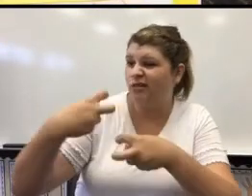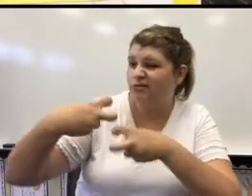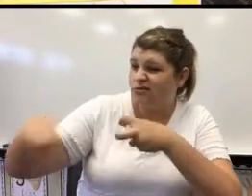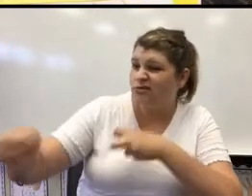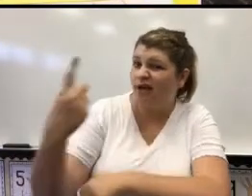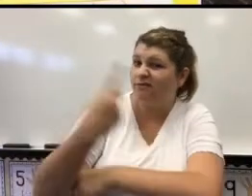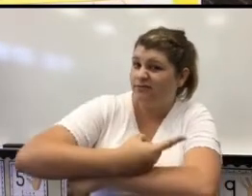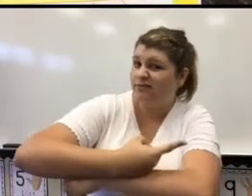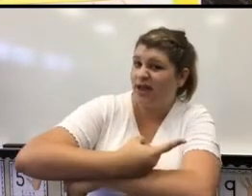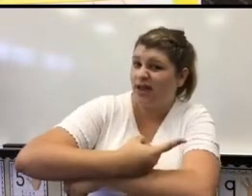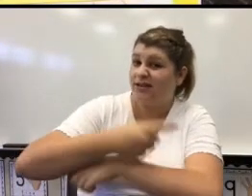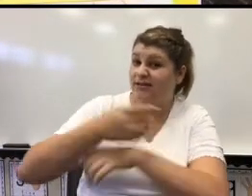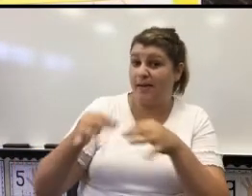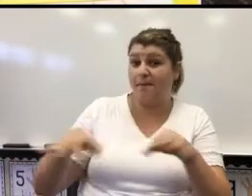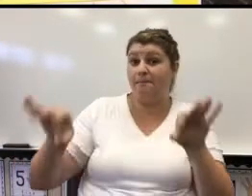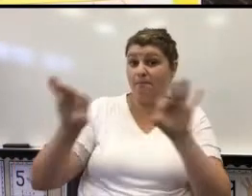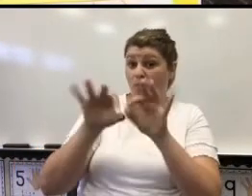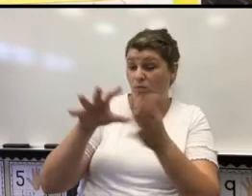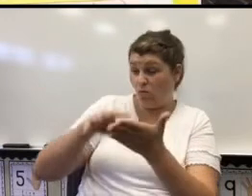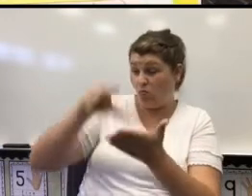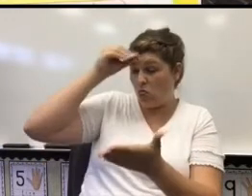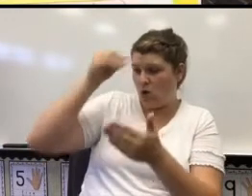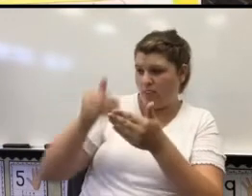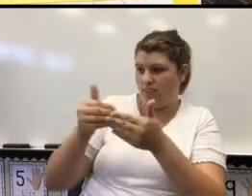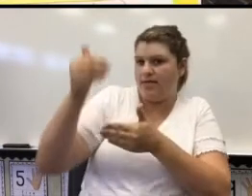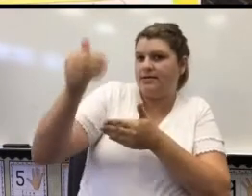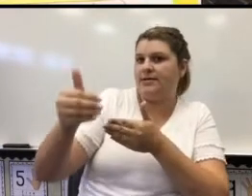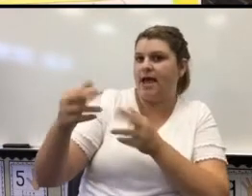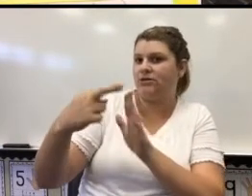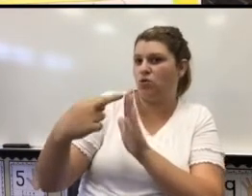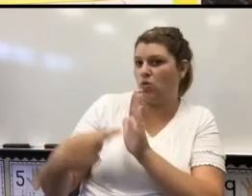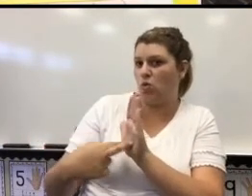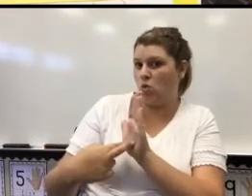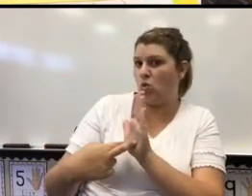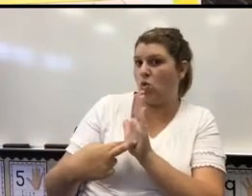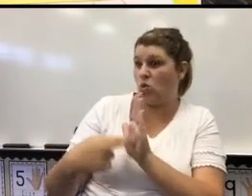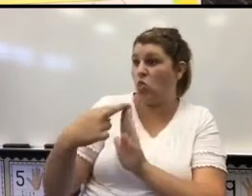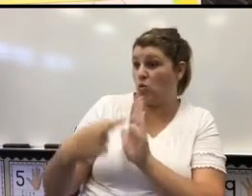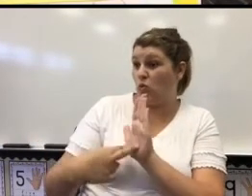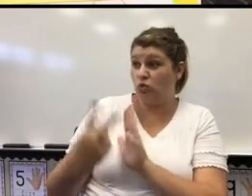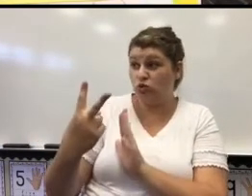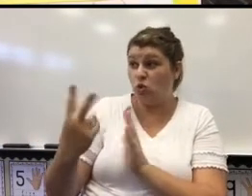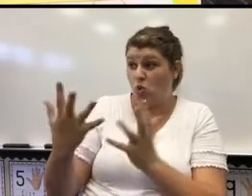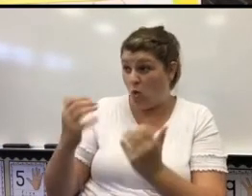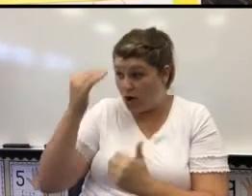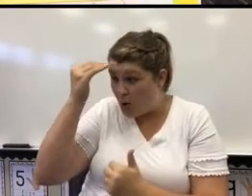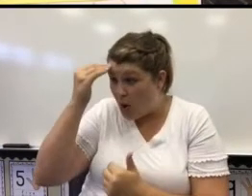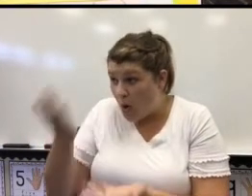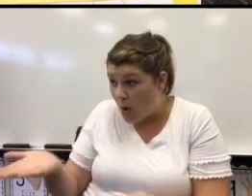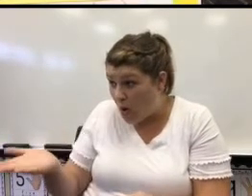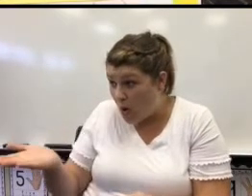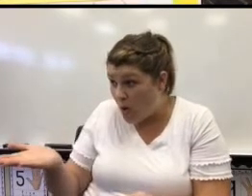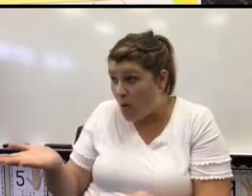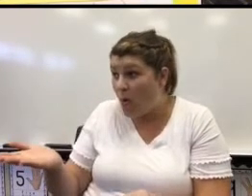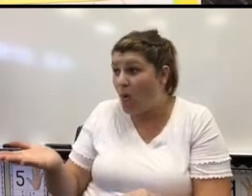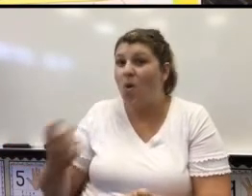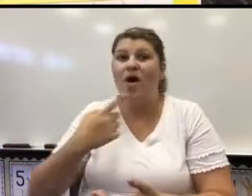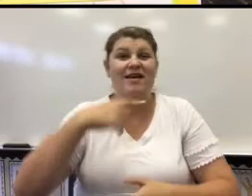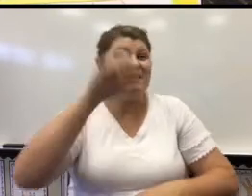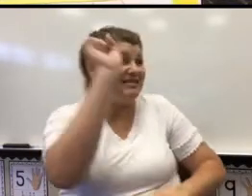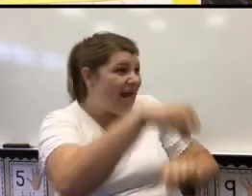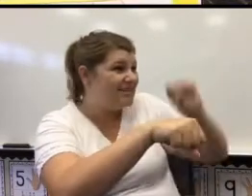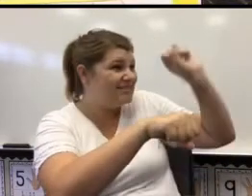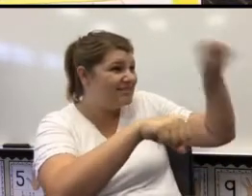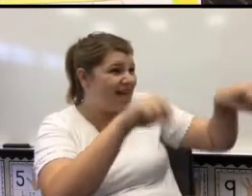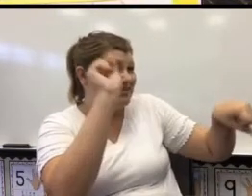said Joy. We all face challenges in life. That's why it's so important to learn the next rule. If you want